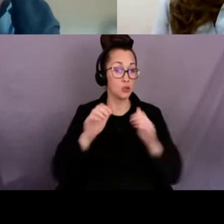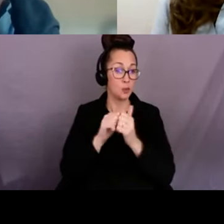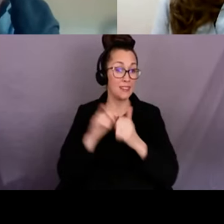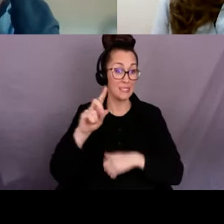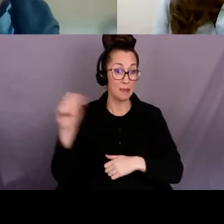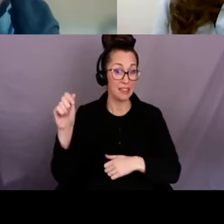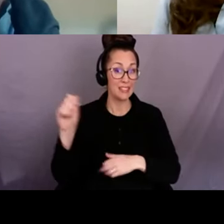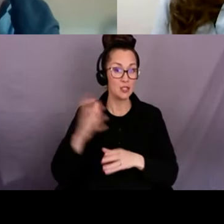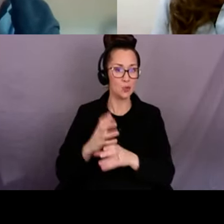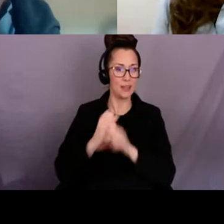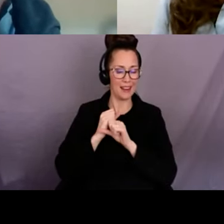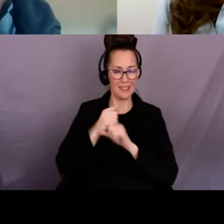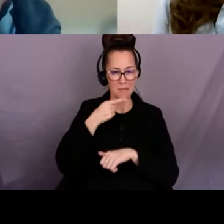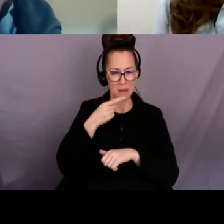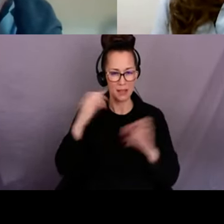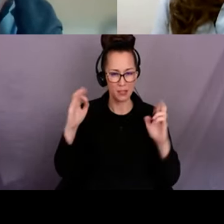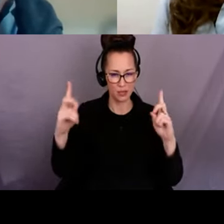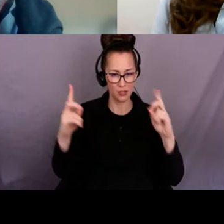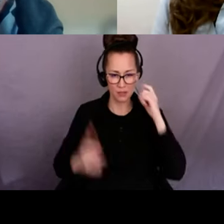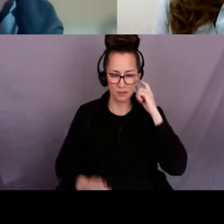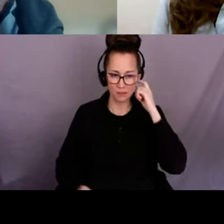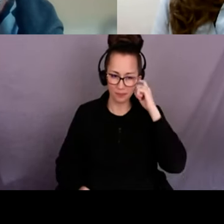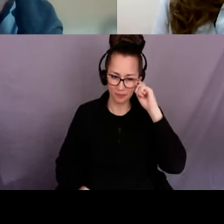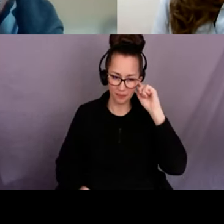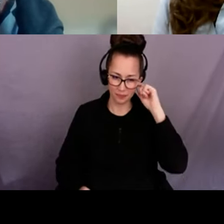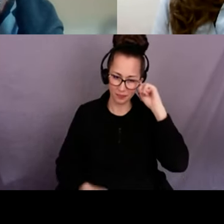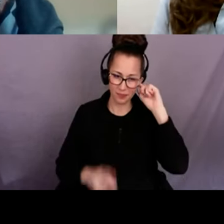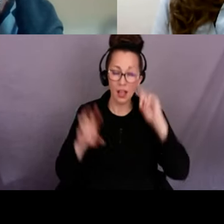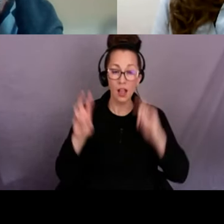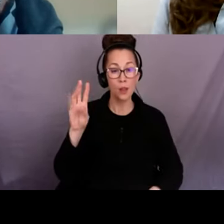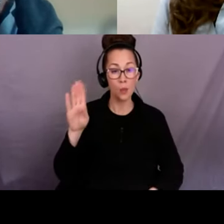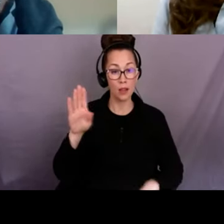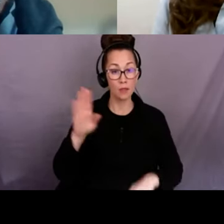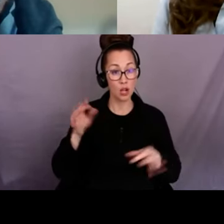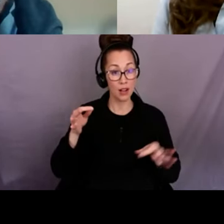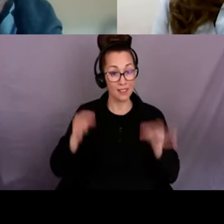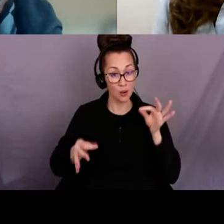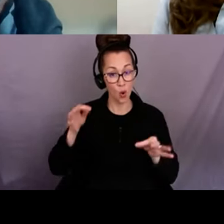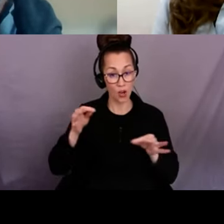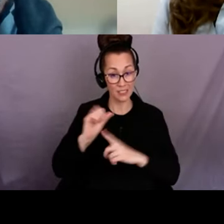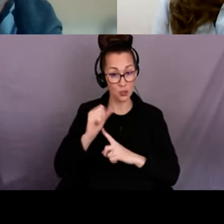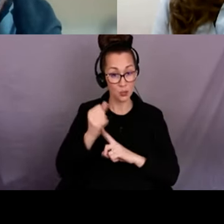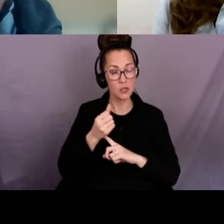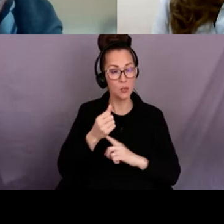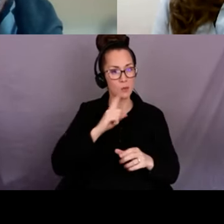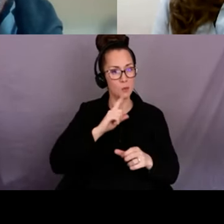public education. So the goal of the Willowbrook litigation was to guarantee people with